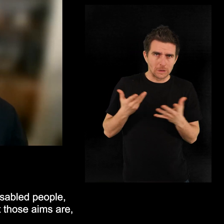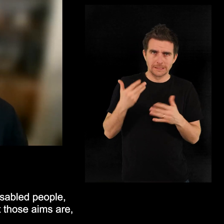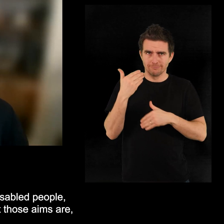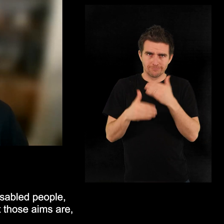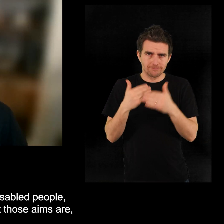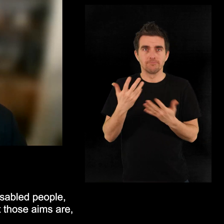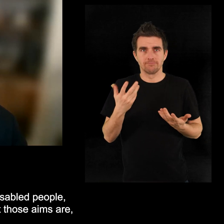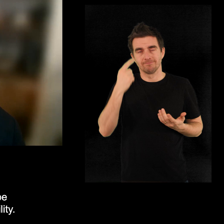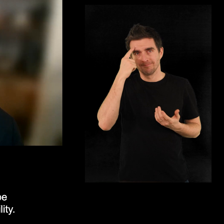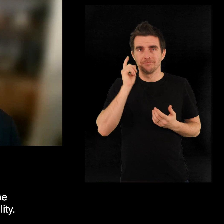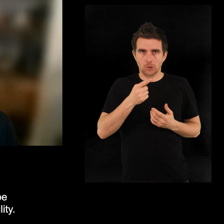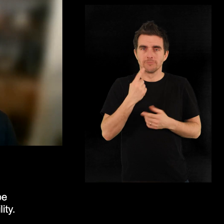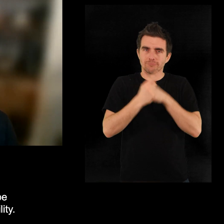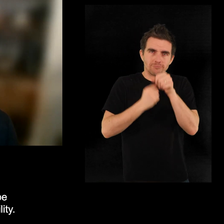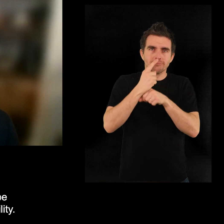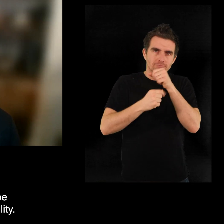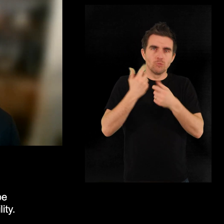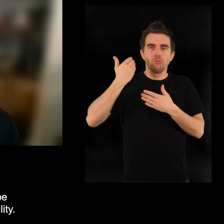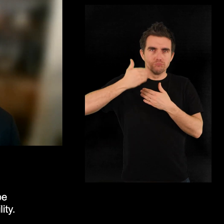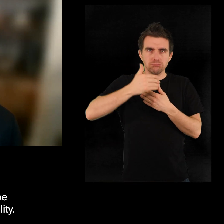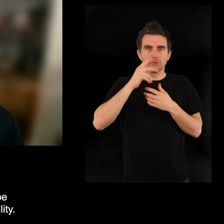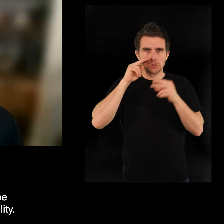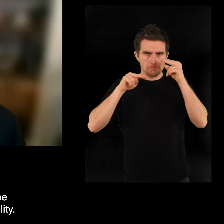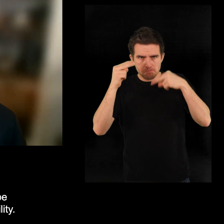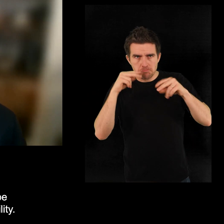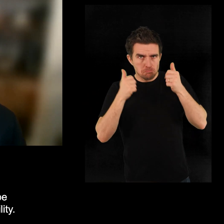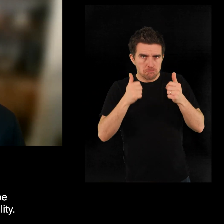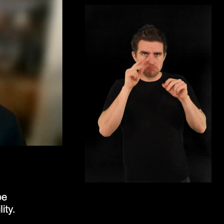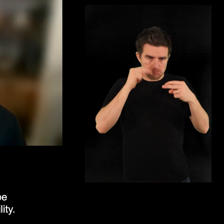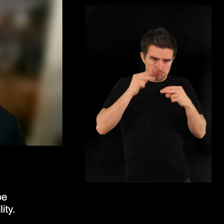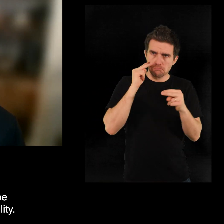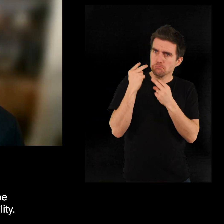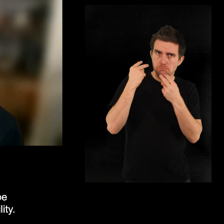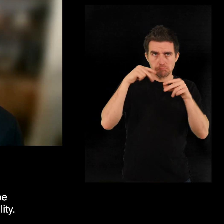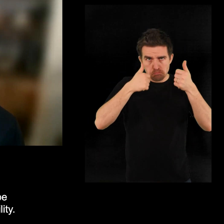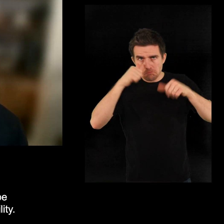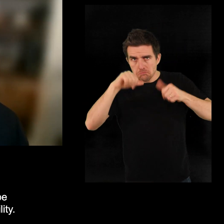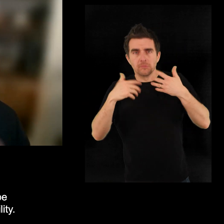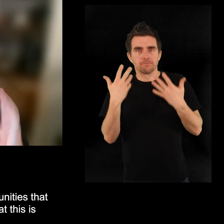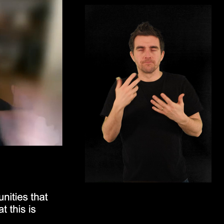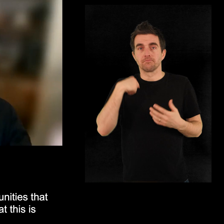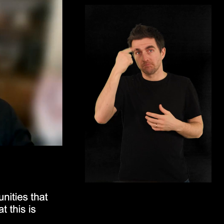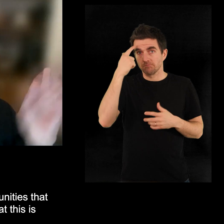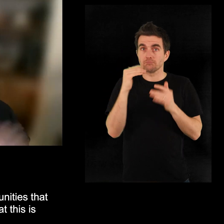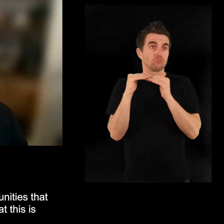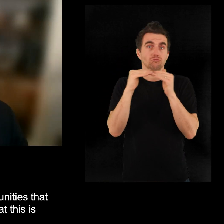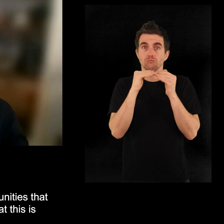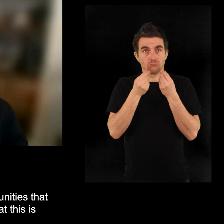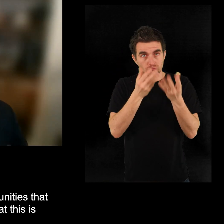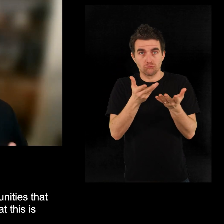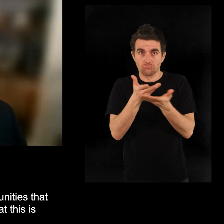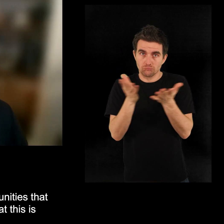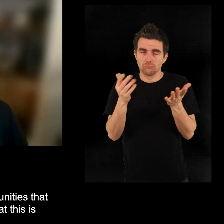adjust what those aims are, and that's why there has to be annual or regular accountabilities. Remember the